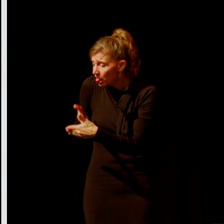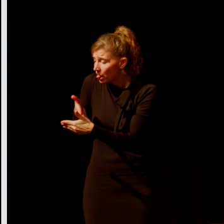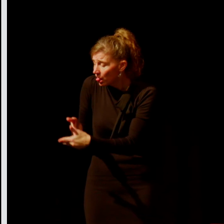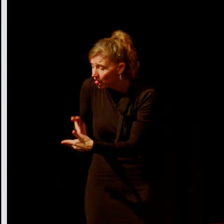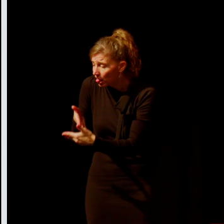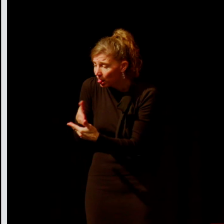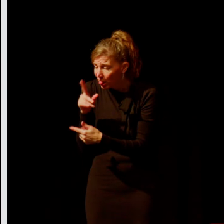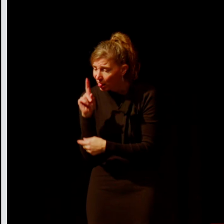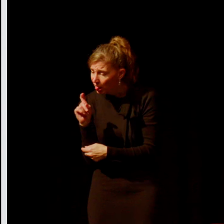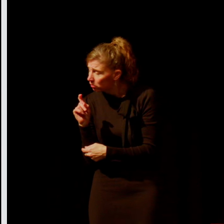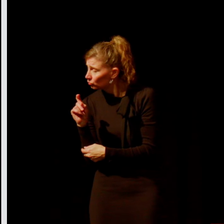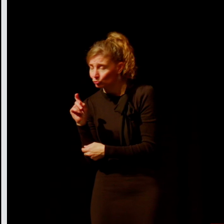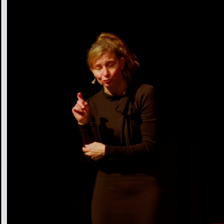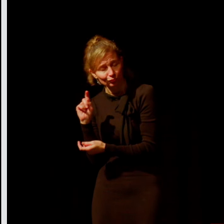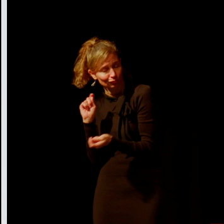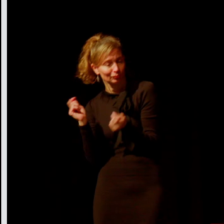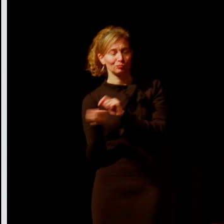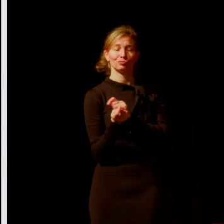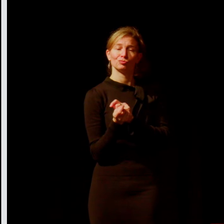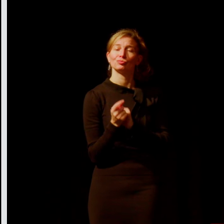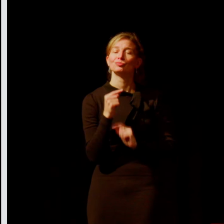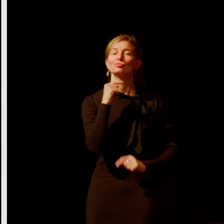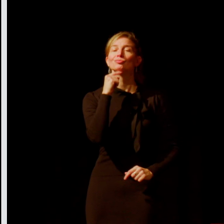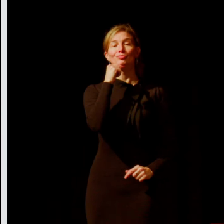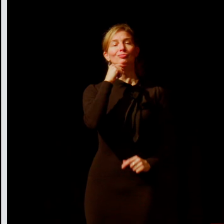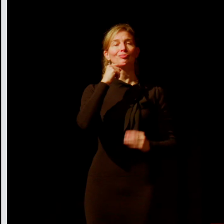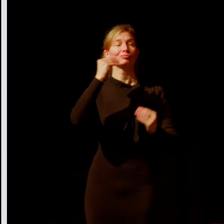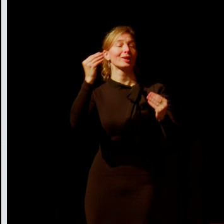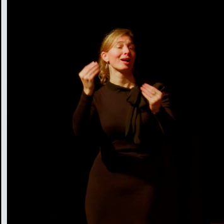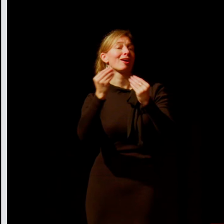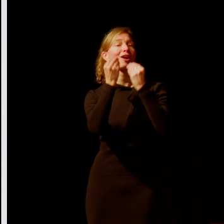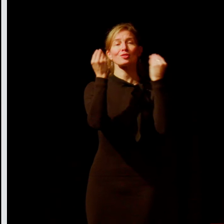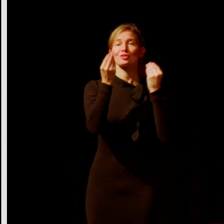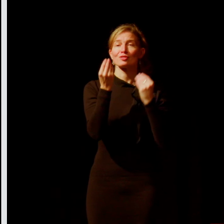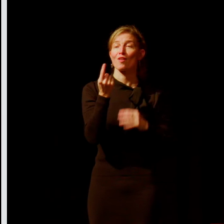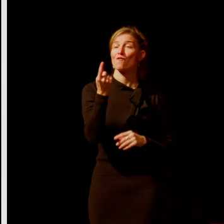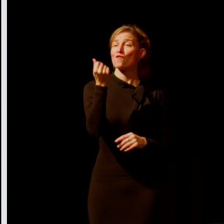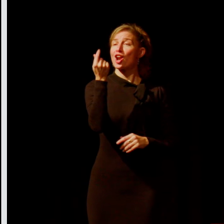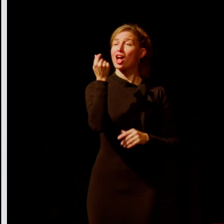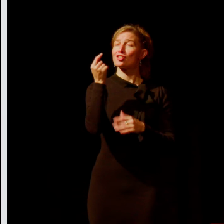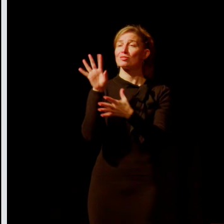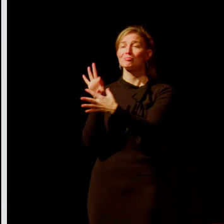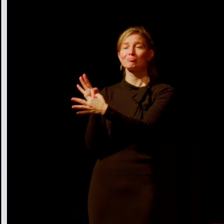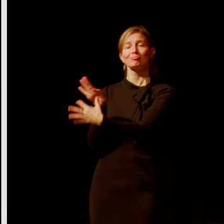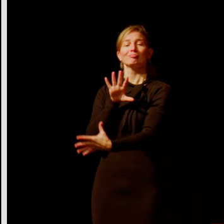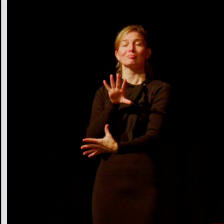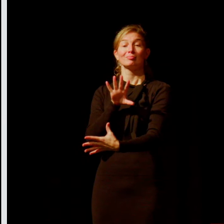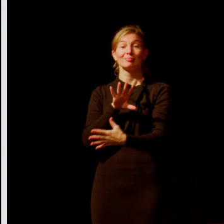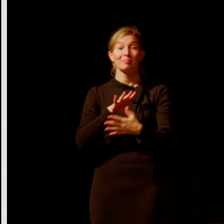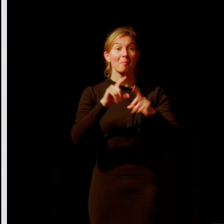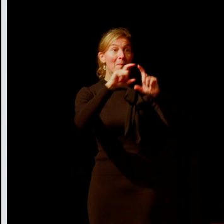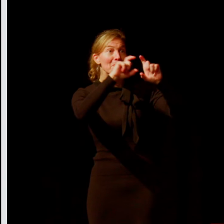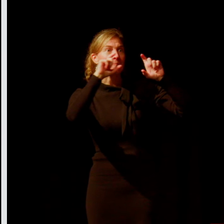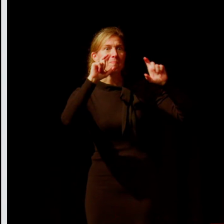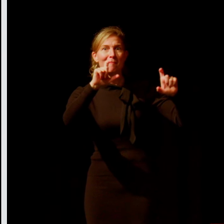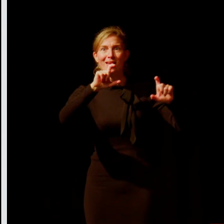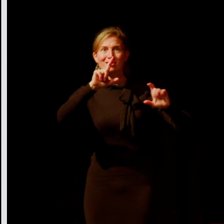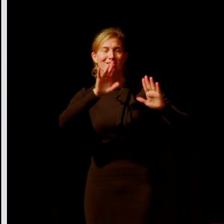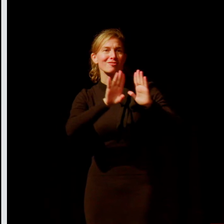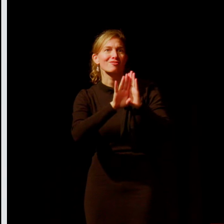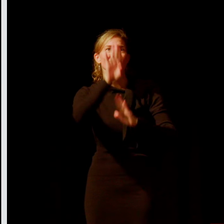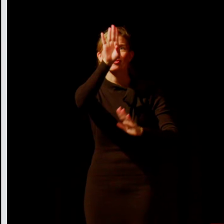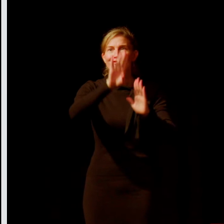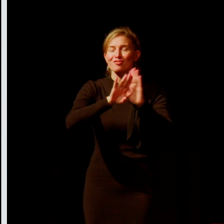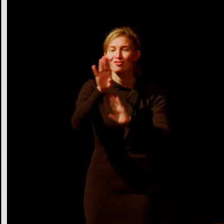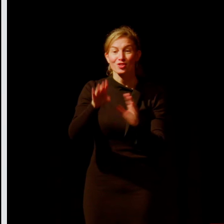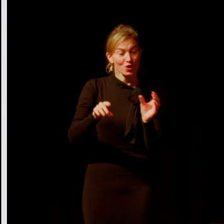tall, educated, and financially independent. Her business thriving, her dolls not